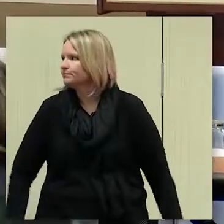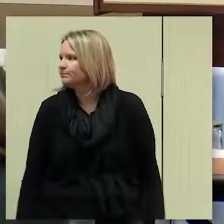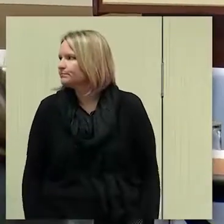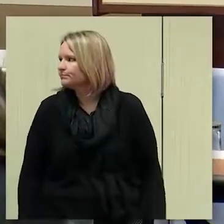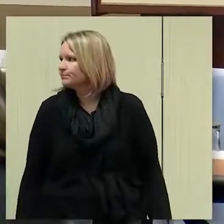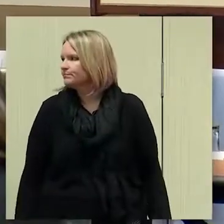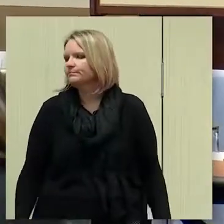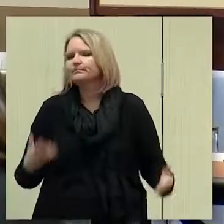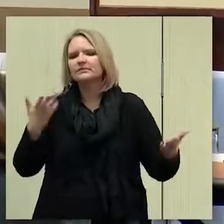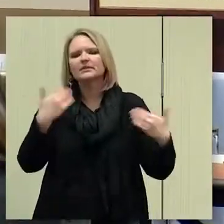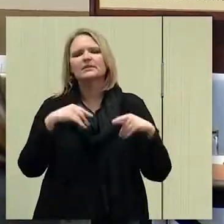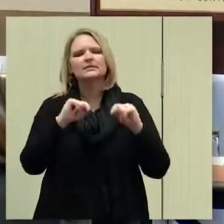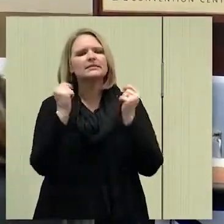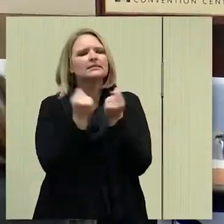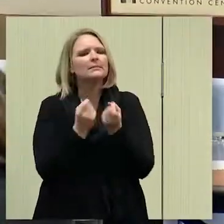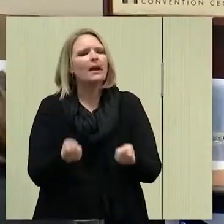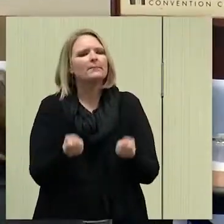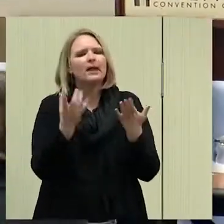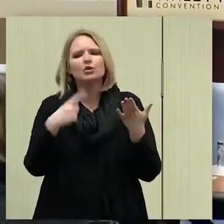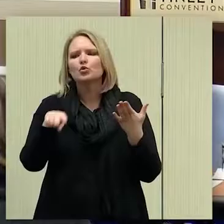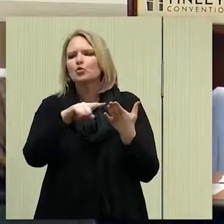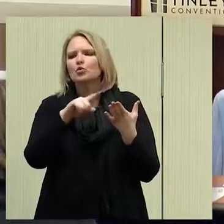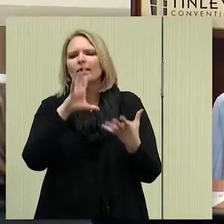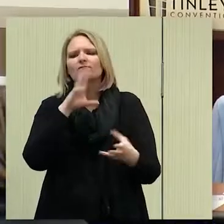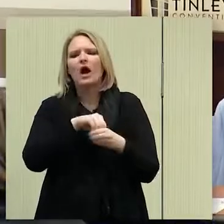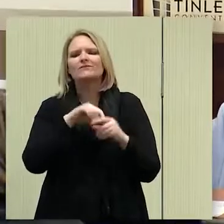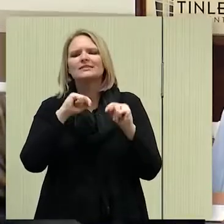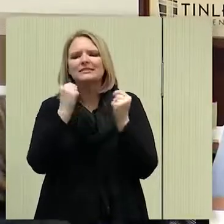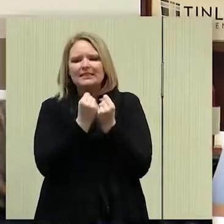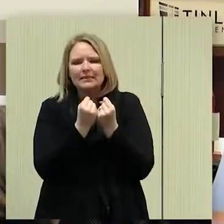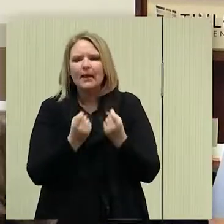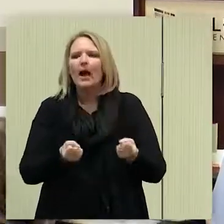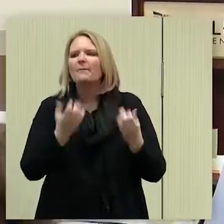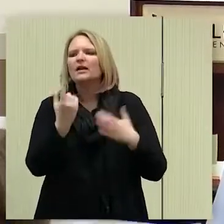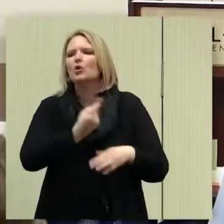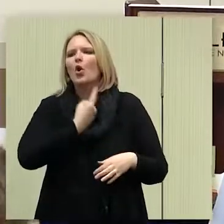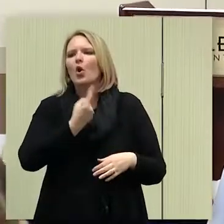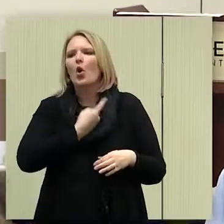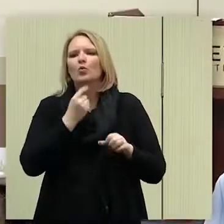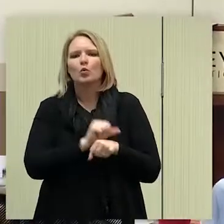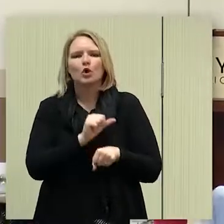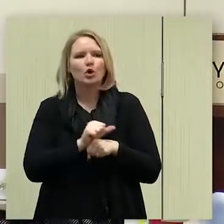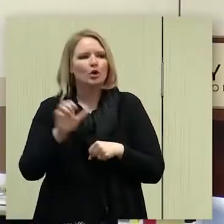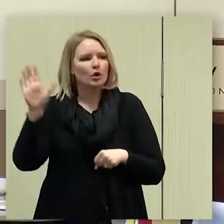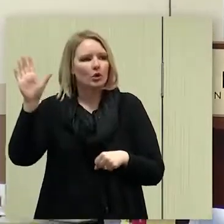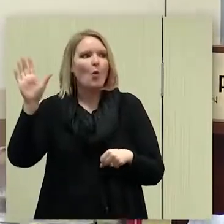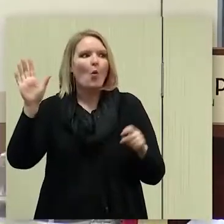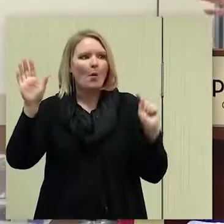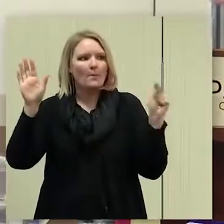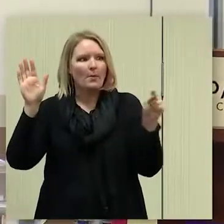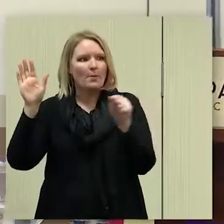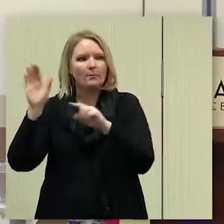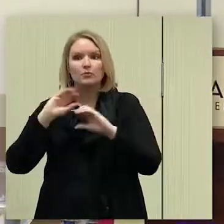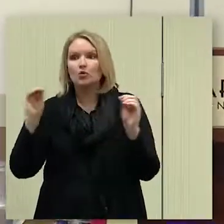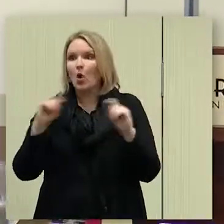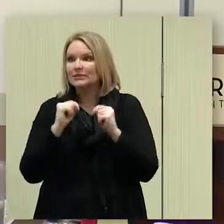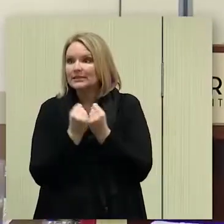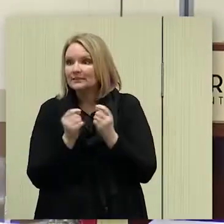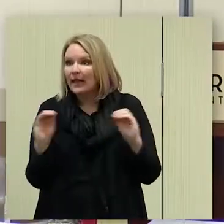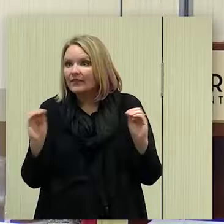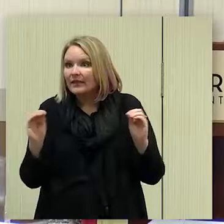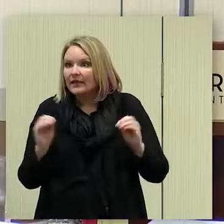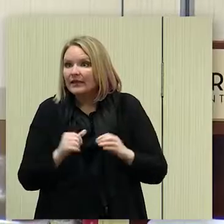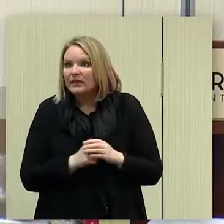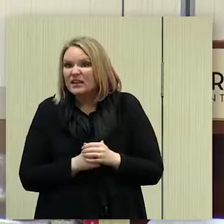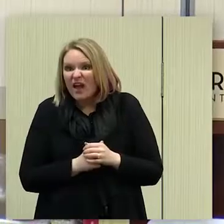now. How many of you are on a team, or you don't, or how many of you work solo? No team at all? You have no